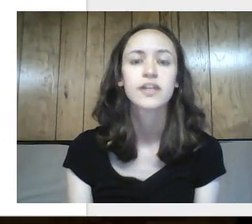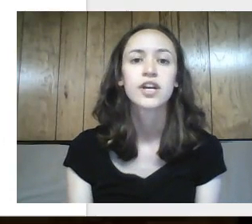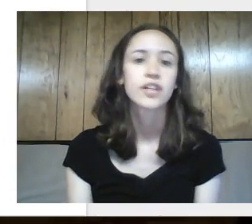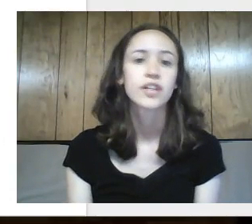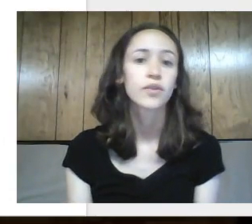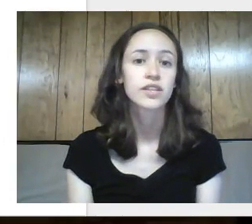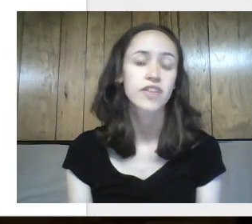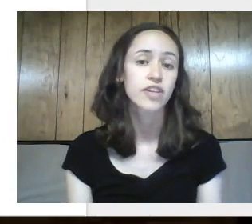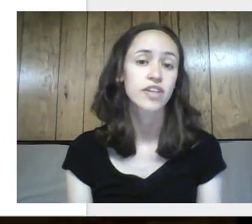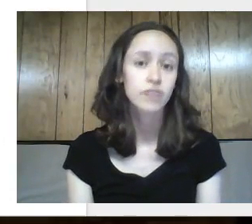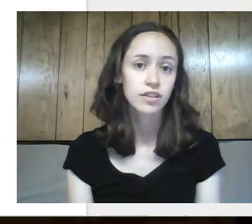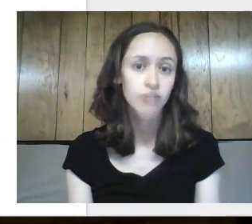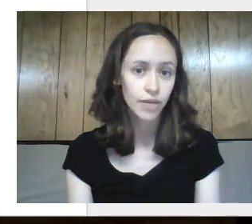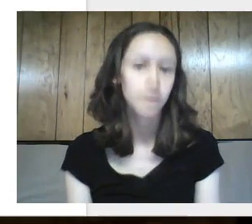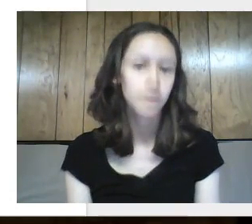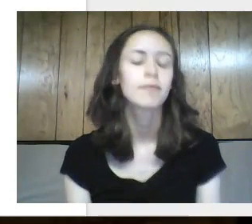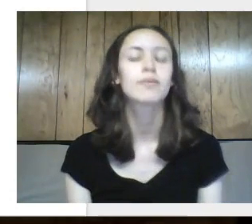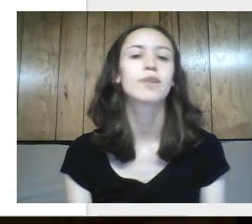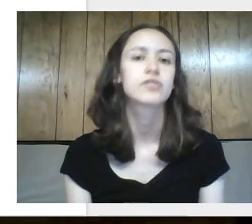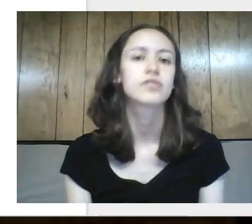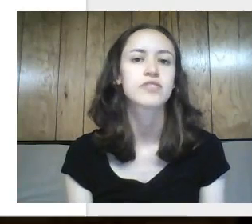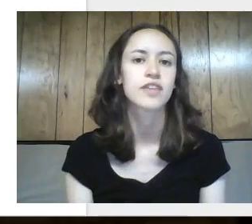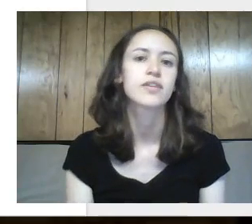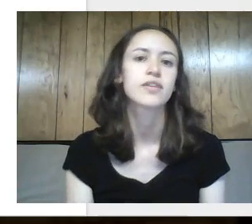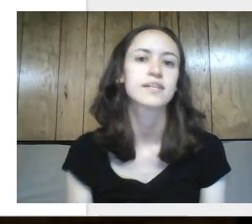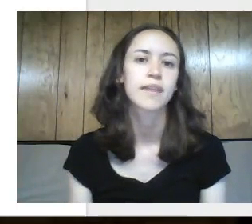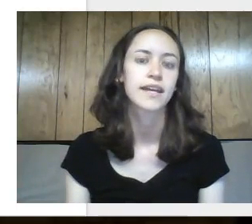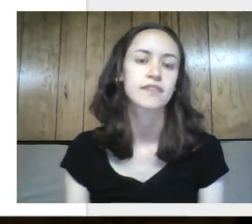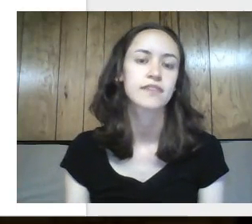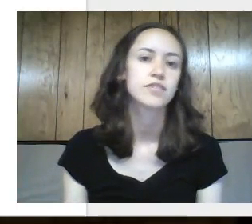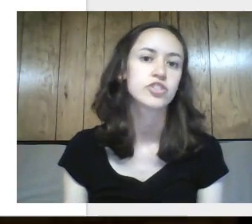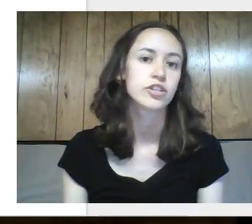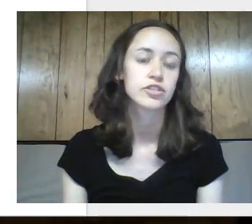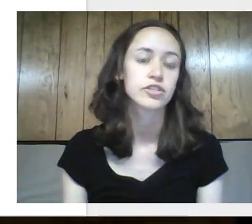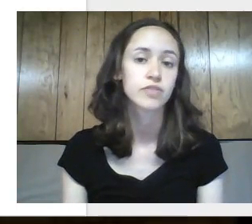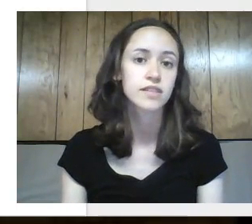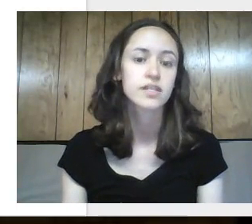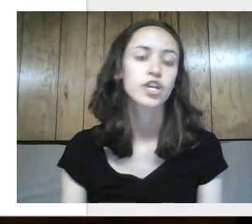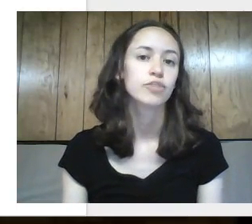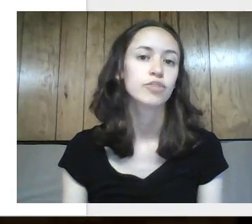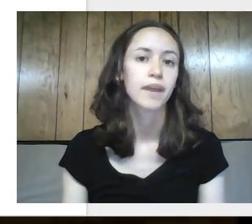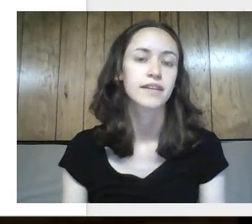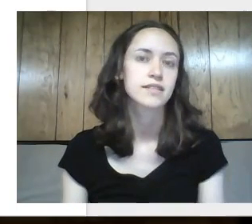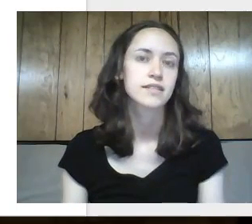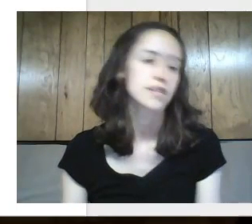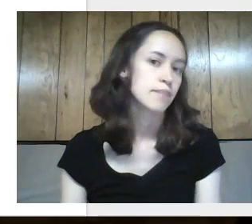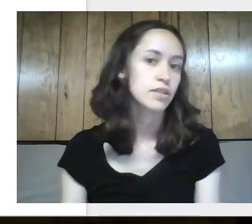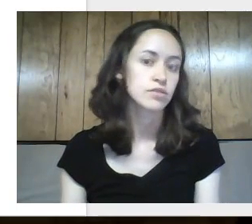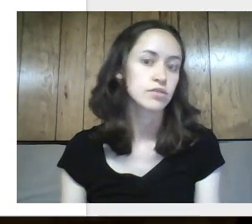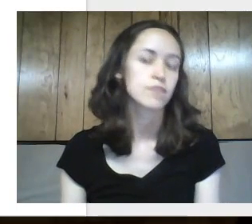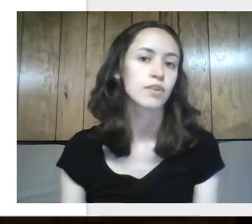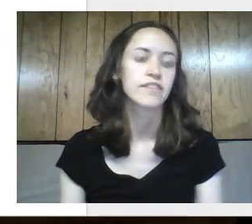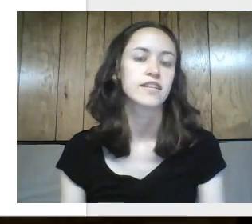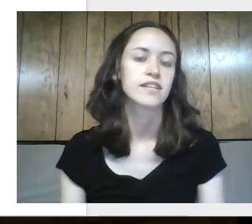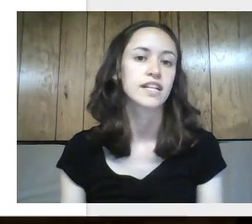that, not only so that you can know and remember, but also so that you can explain it as you teach to your students who might be